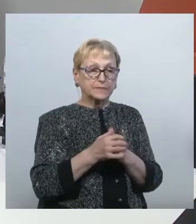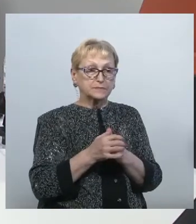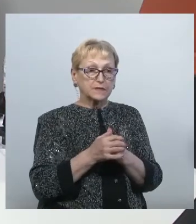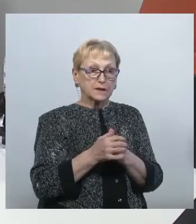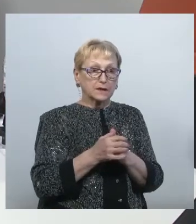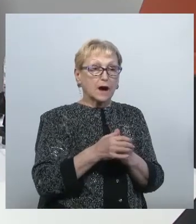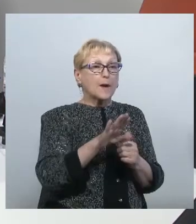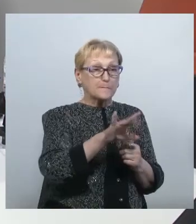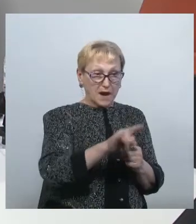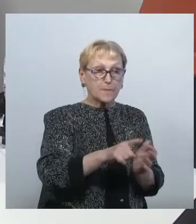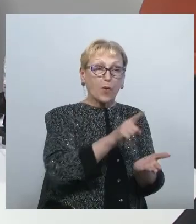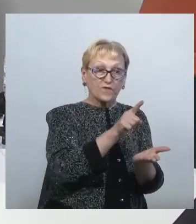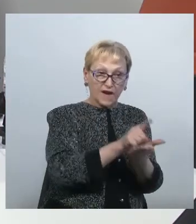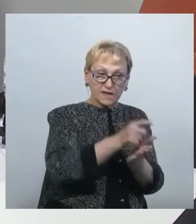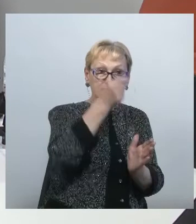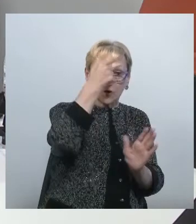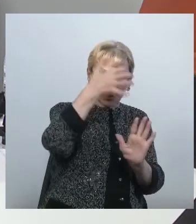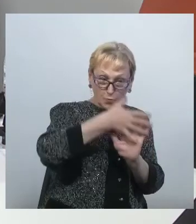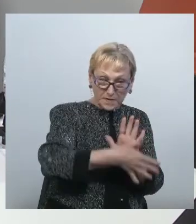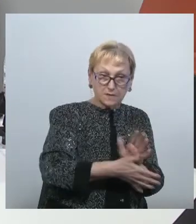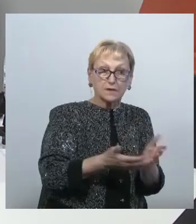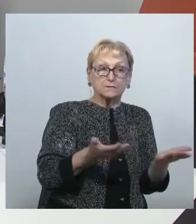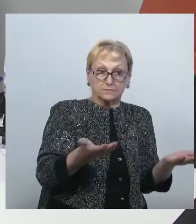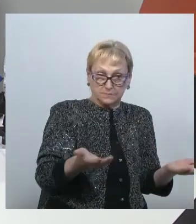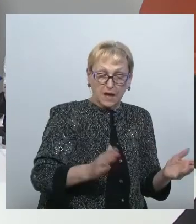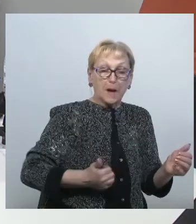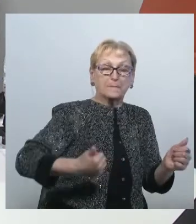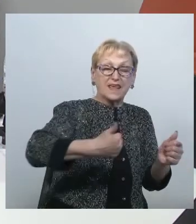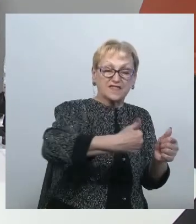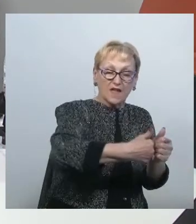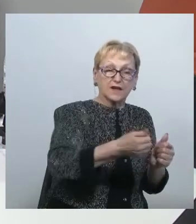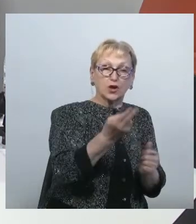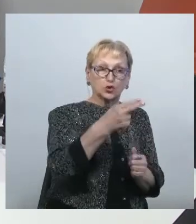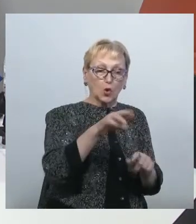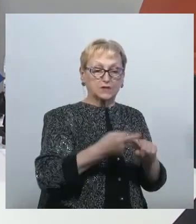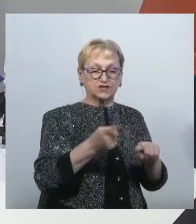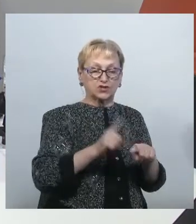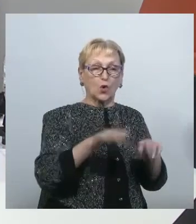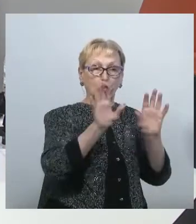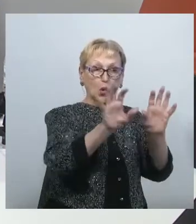to fulfill their commitments. This is what our experts said.